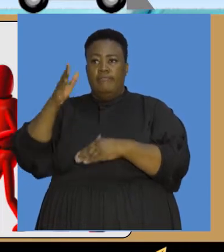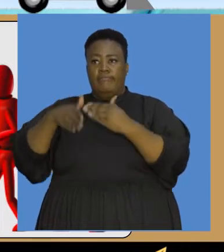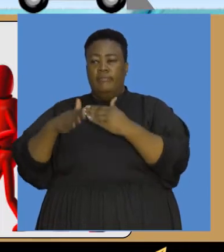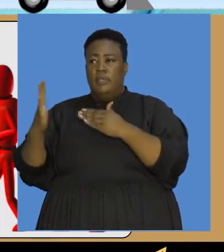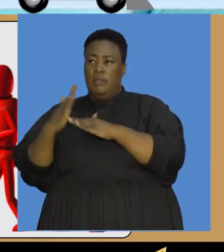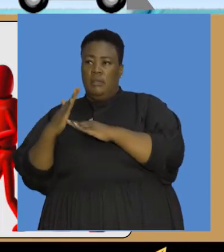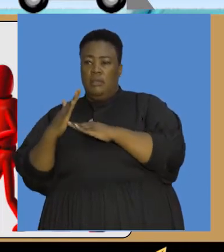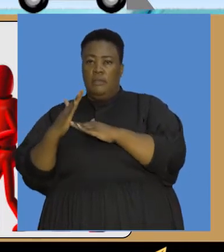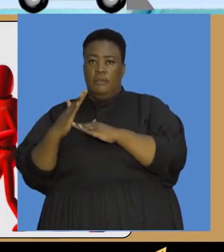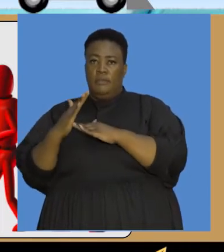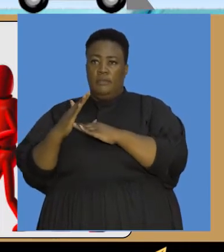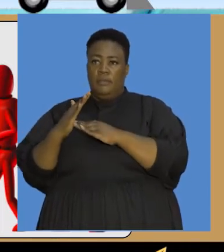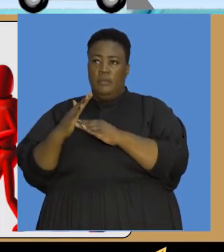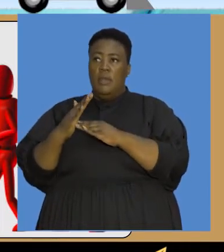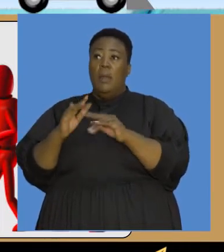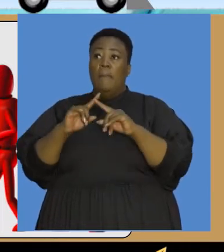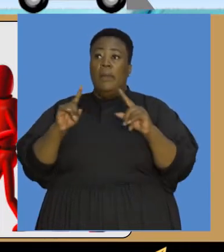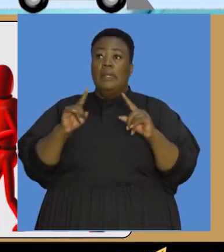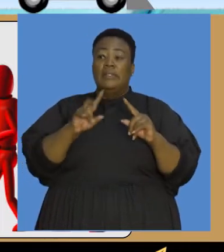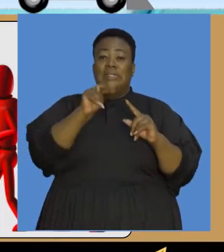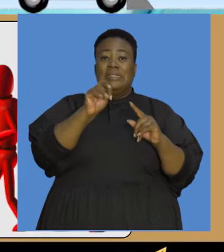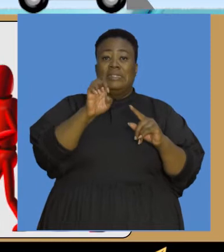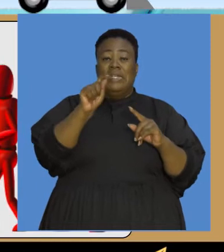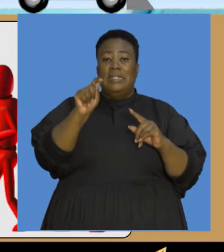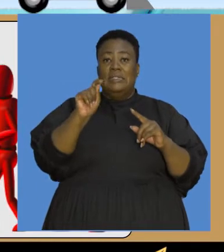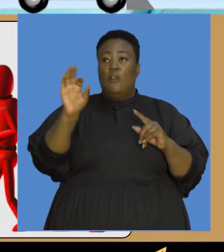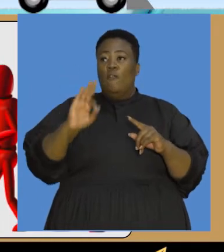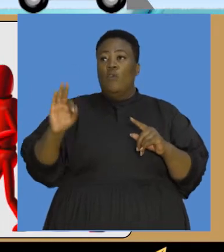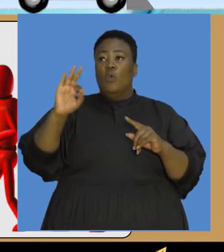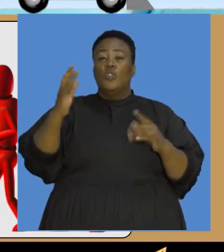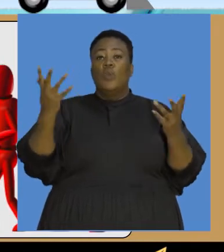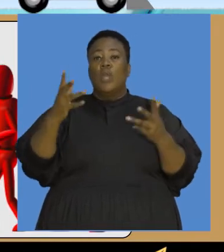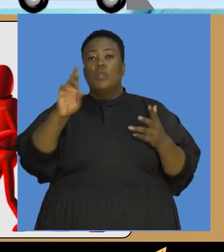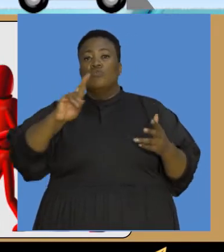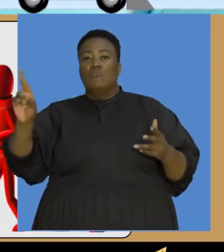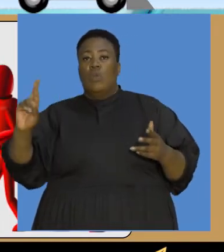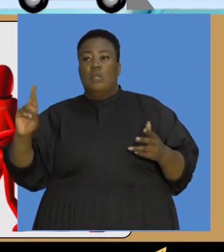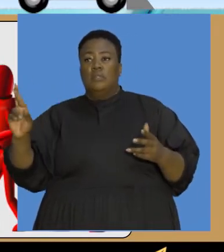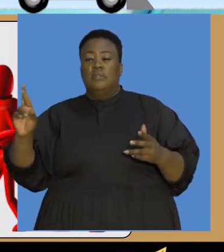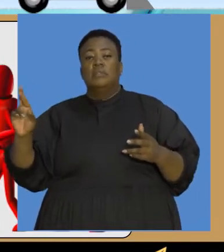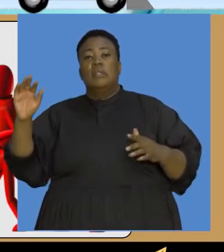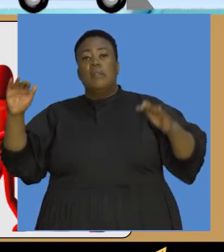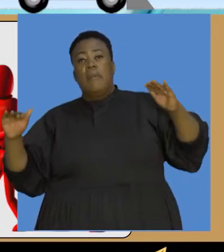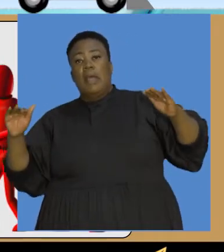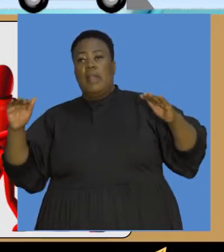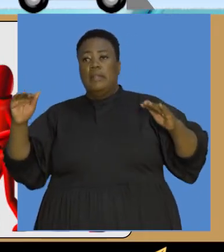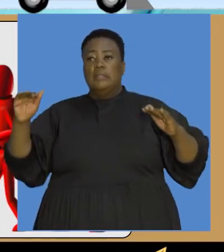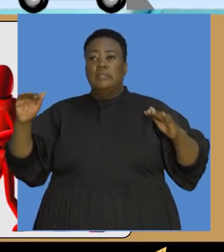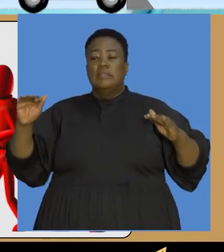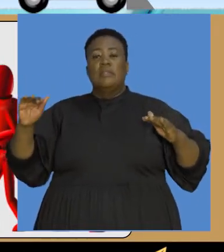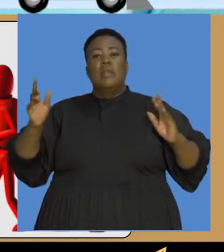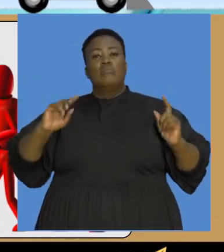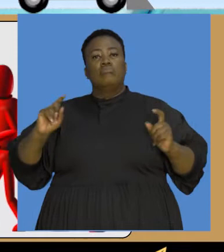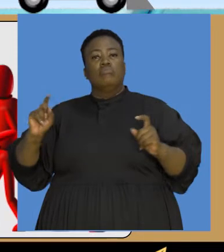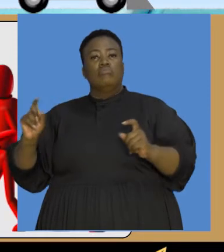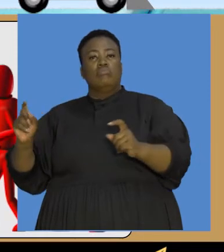end of there's a little block to stop it, okay? But we had a net force to the right. It was unbalanced,